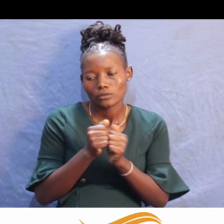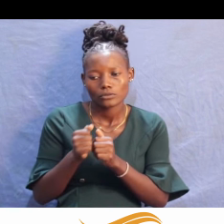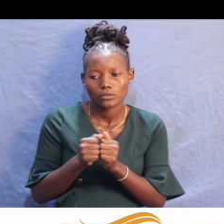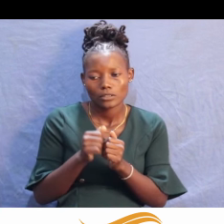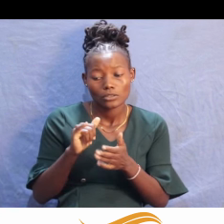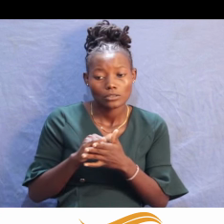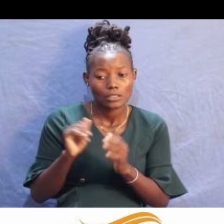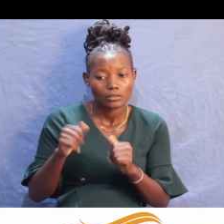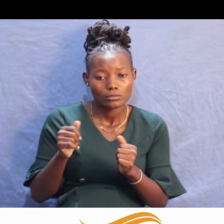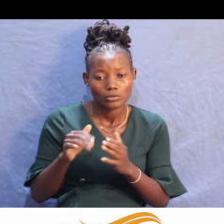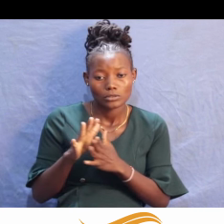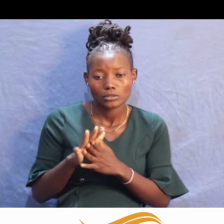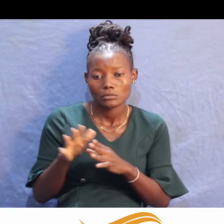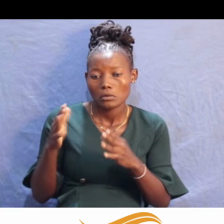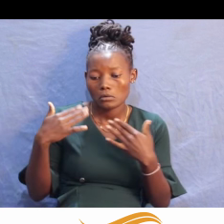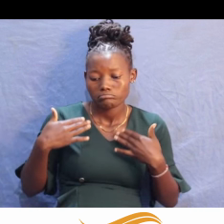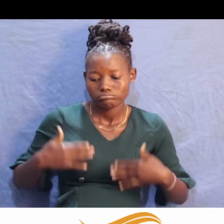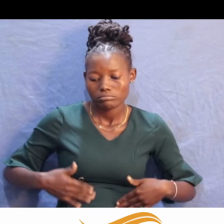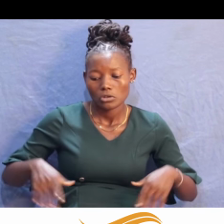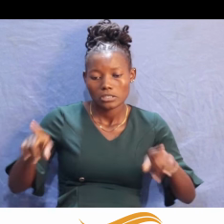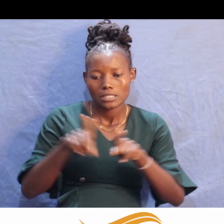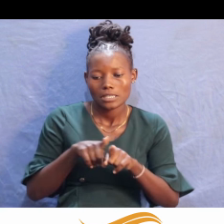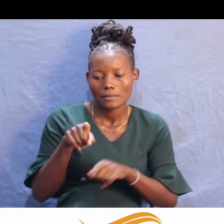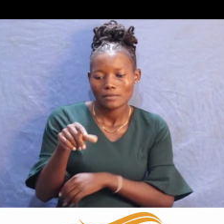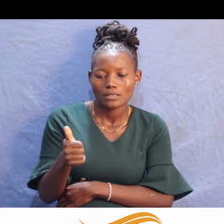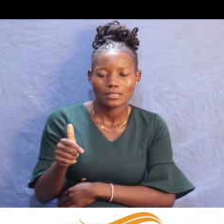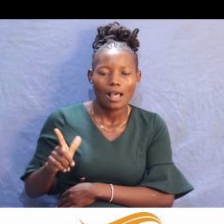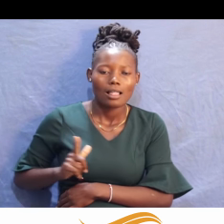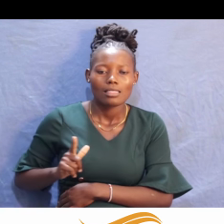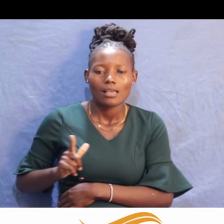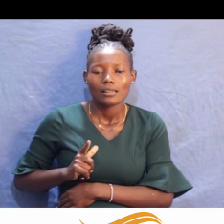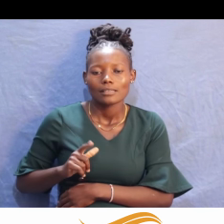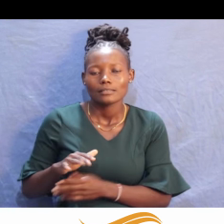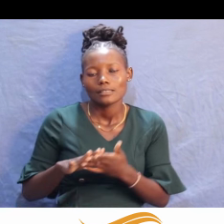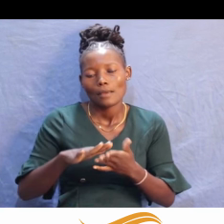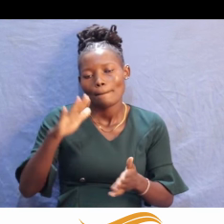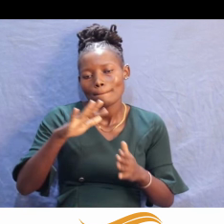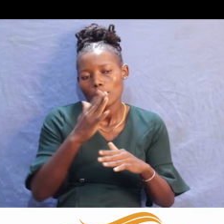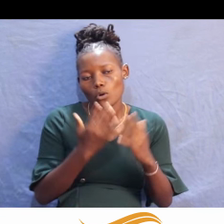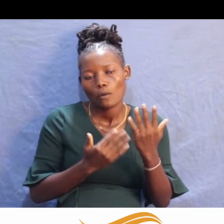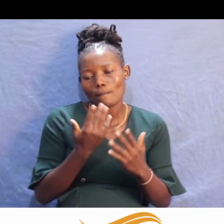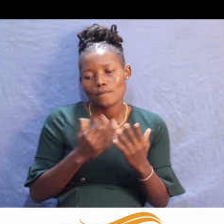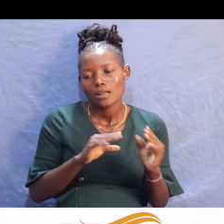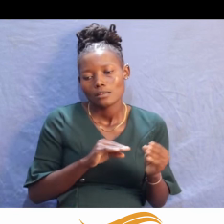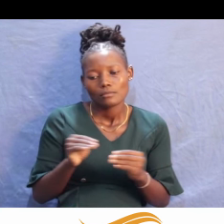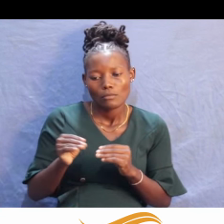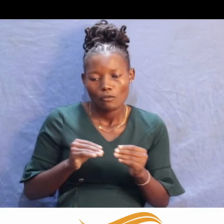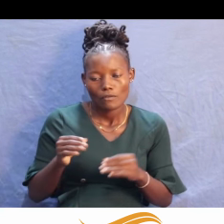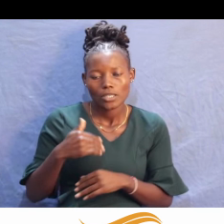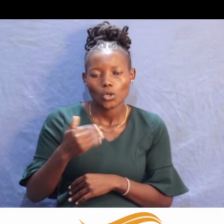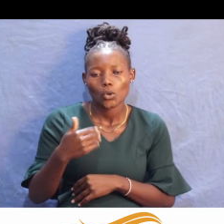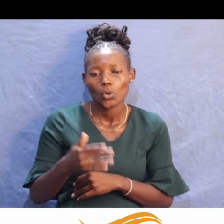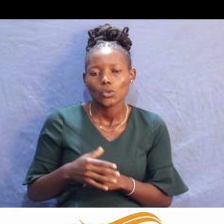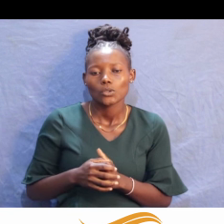can look like this girl. They can put out more blood per unit at a time, versus she couldn't run a